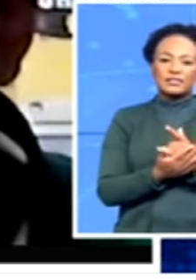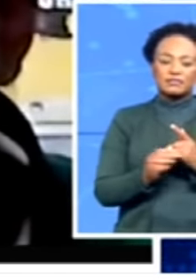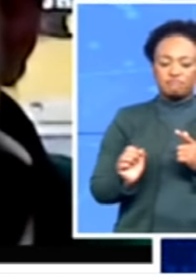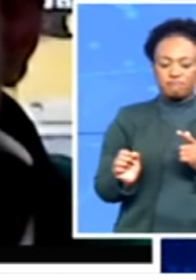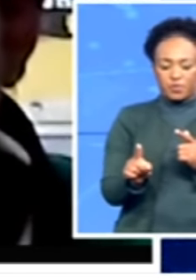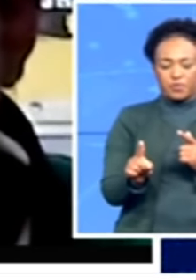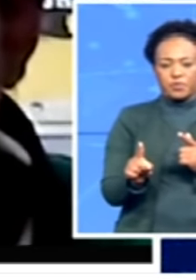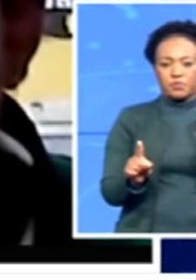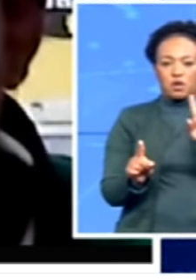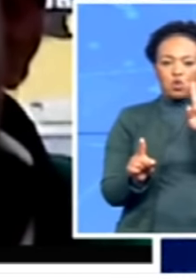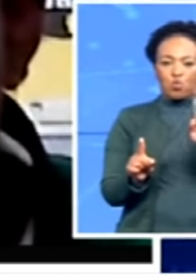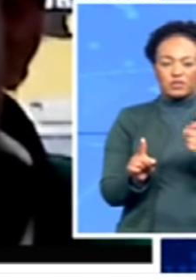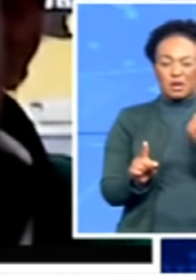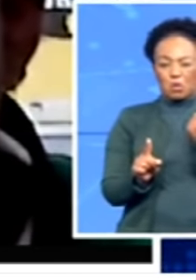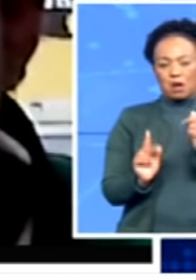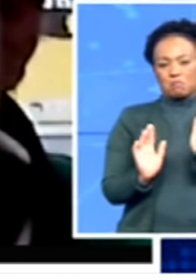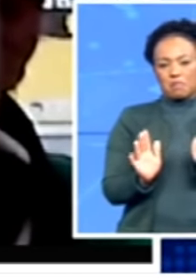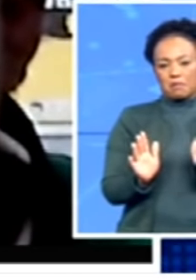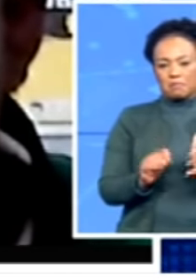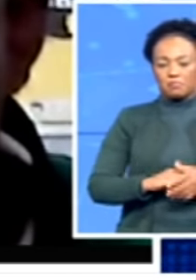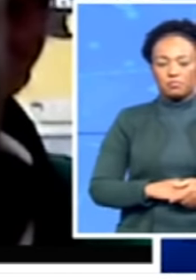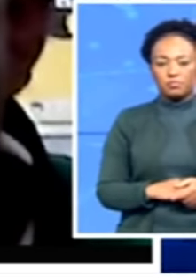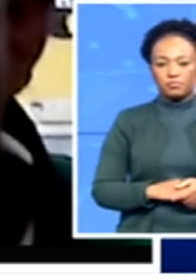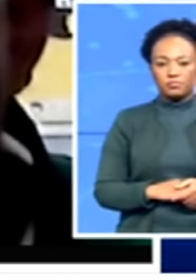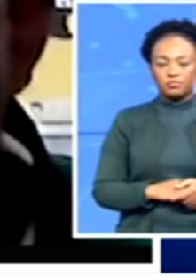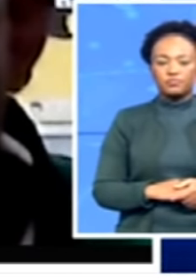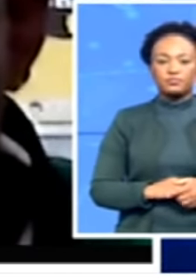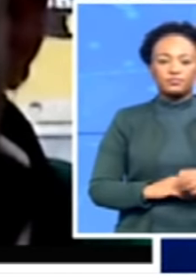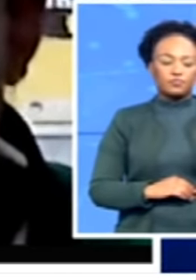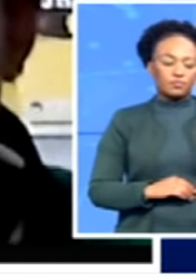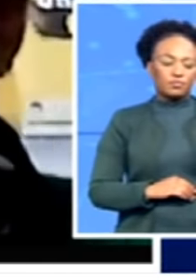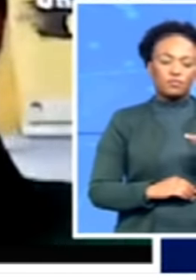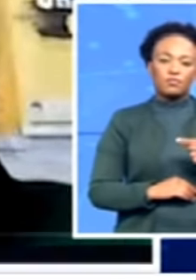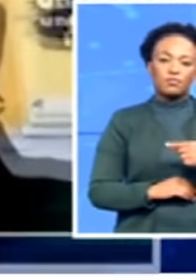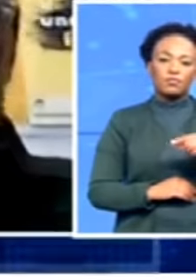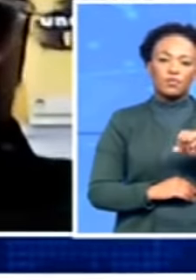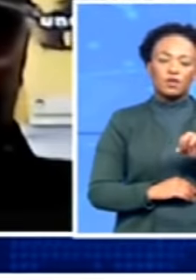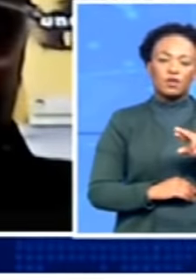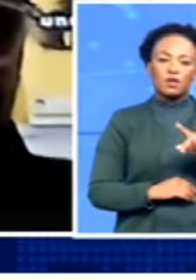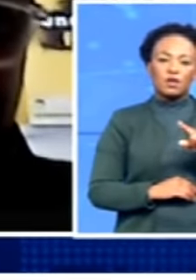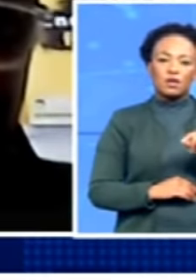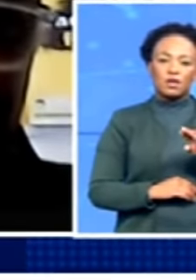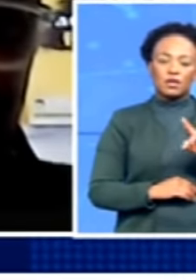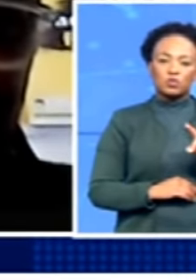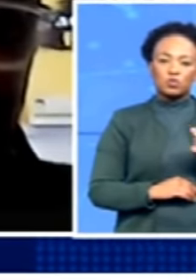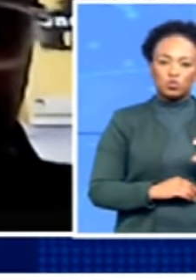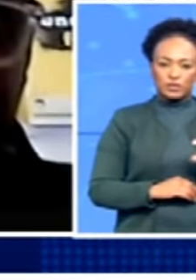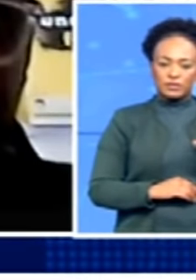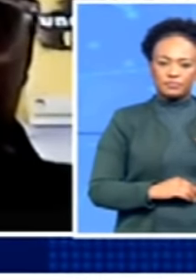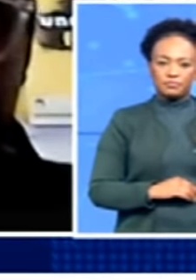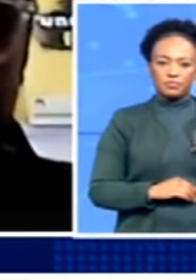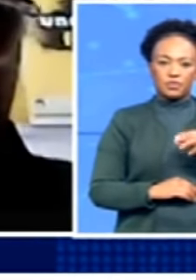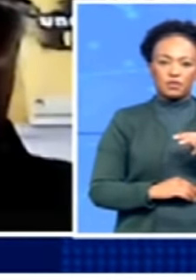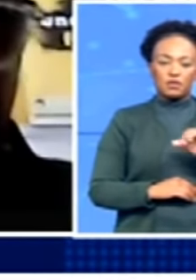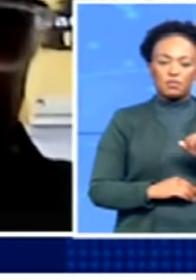Gertrude Makafola I don't know from which media house, but... We come out